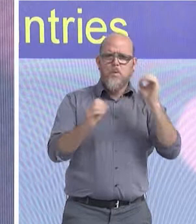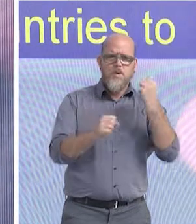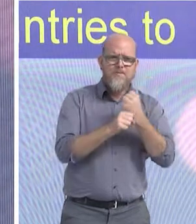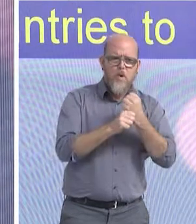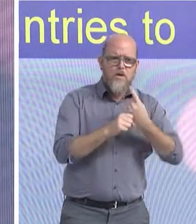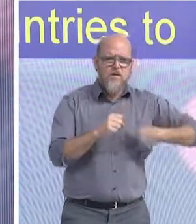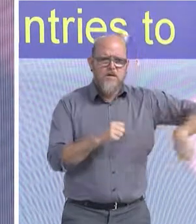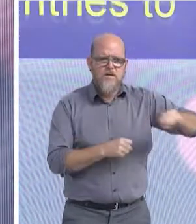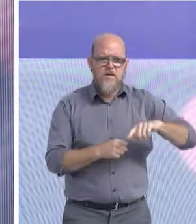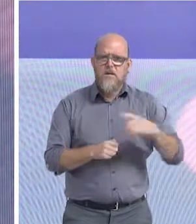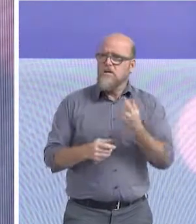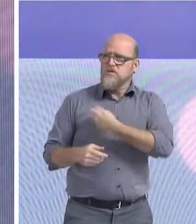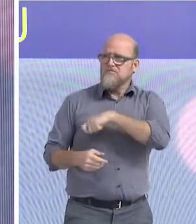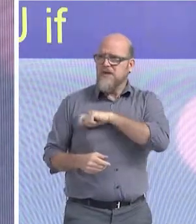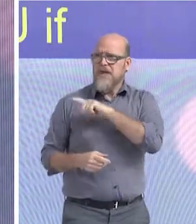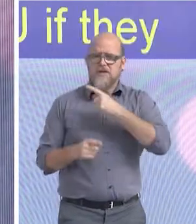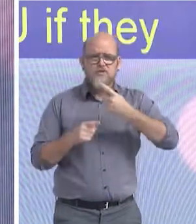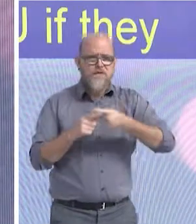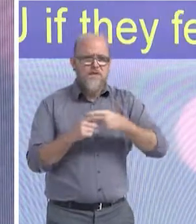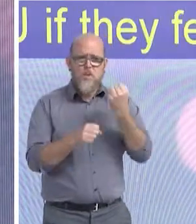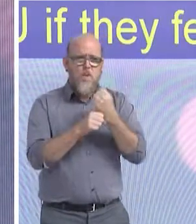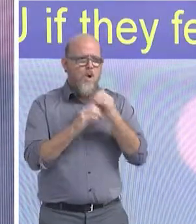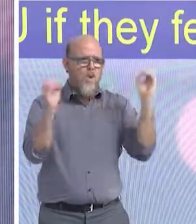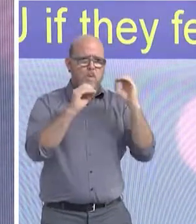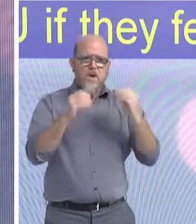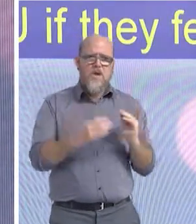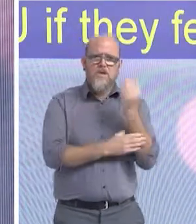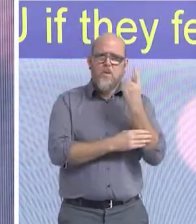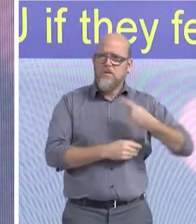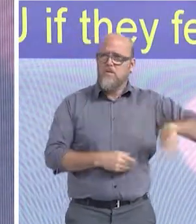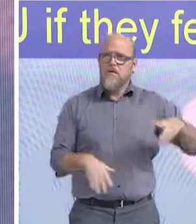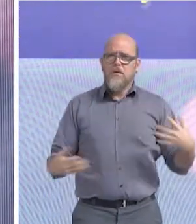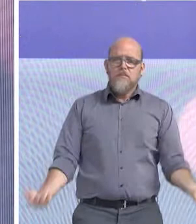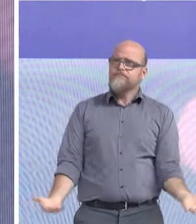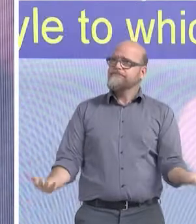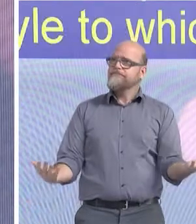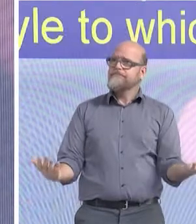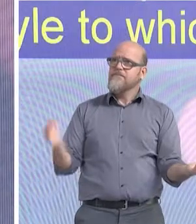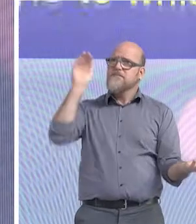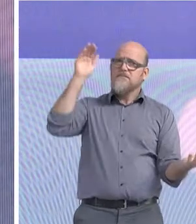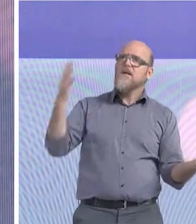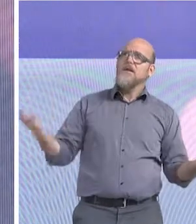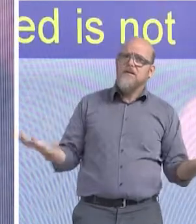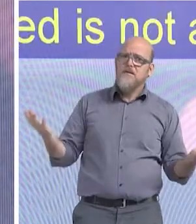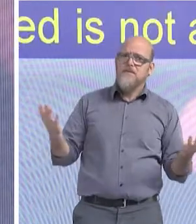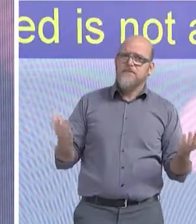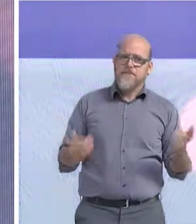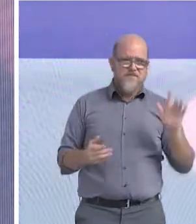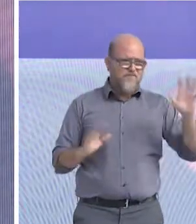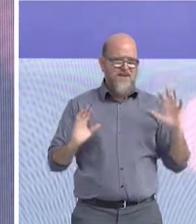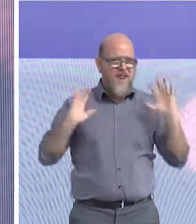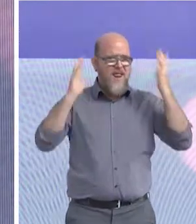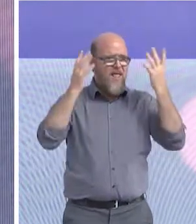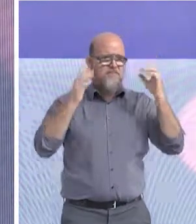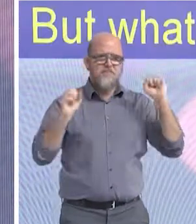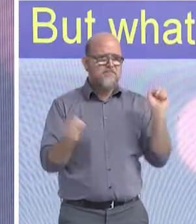they feel that the lifestyle to which they had aspired is not available to them. But what the small piece